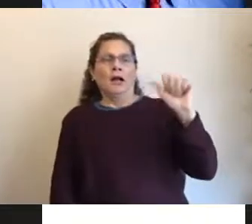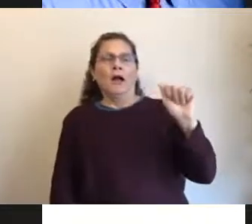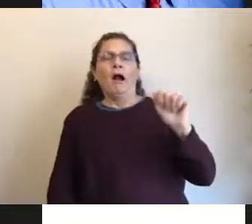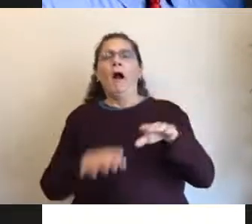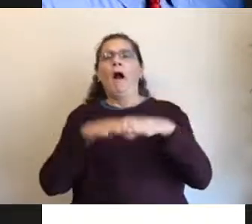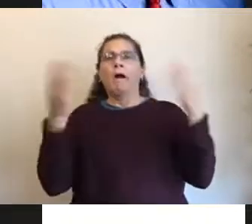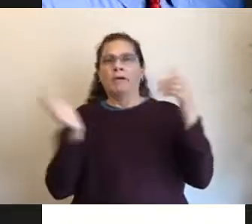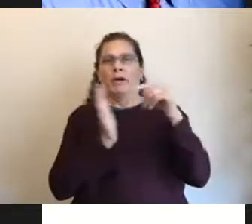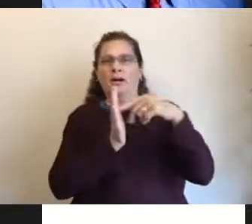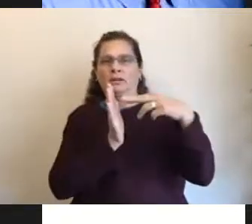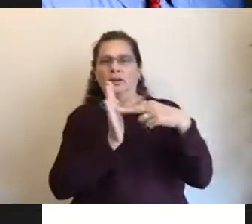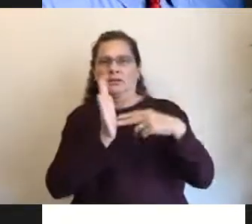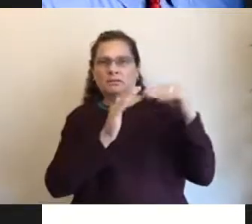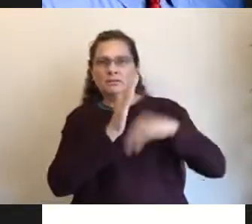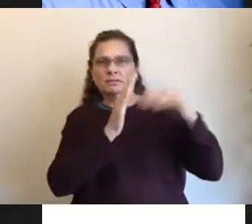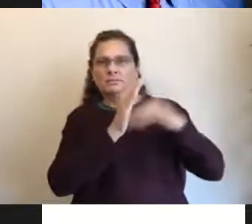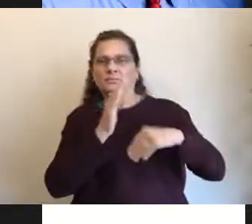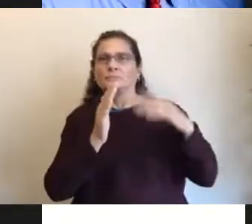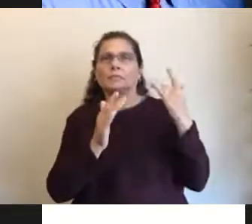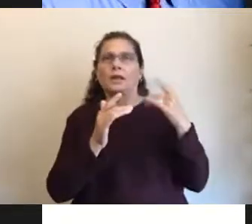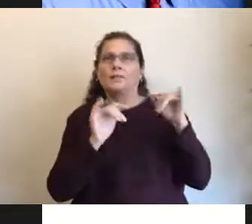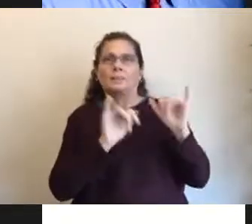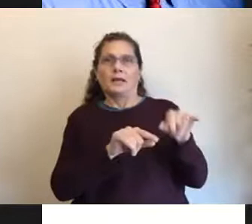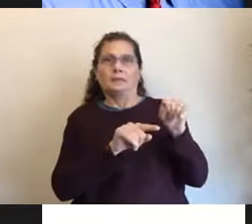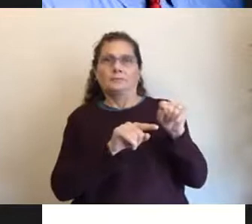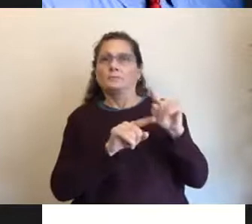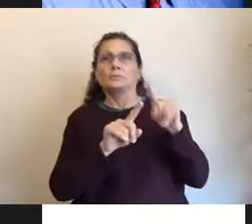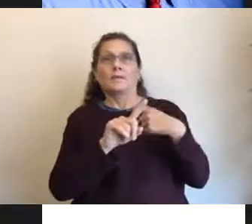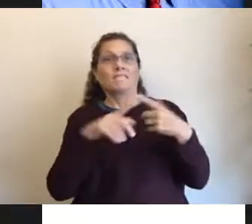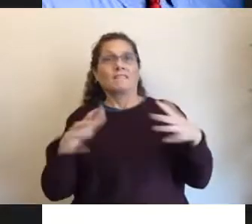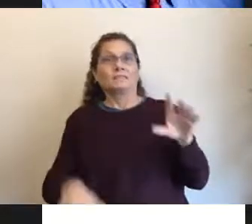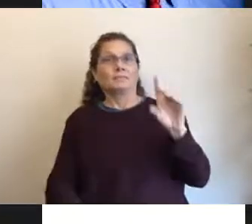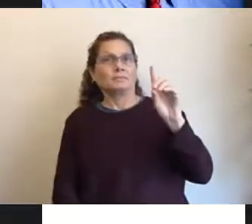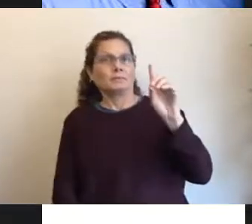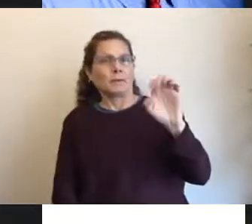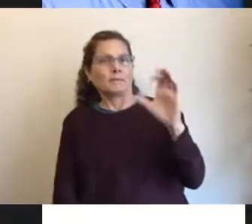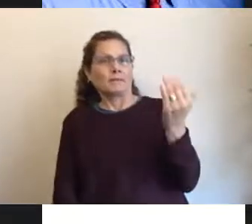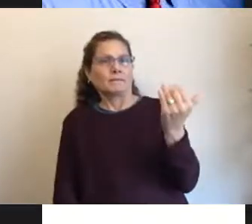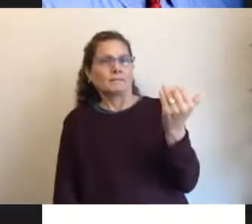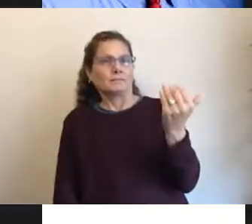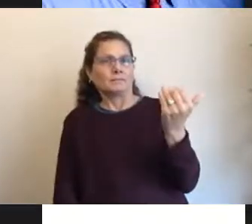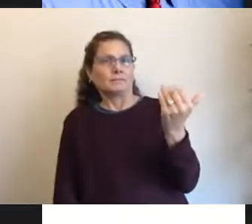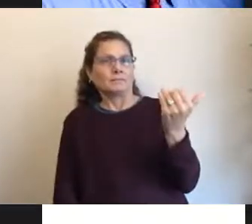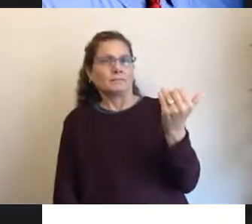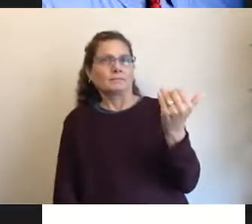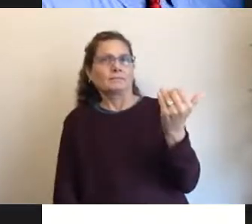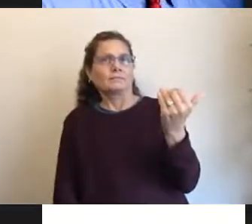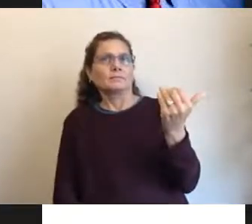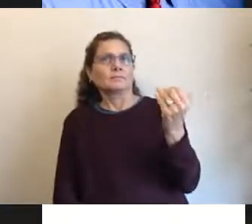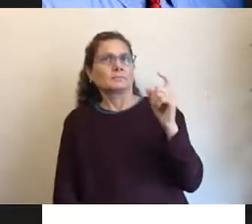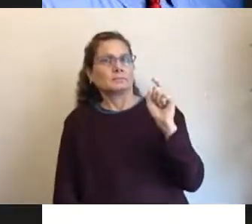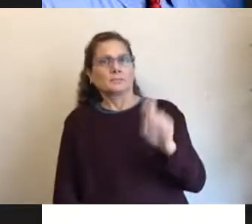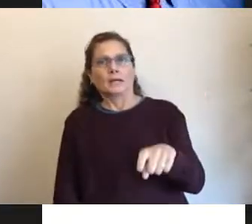December 15th. People need to sign up by the deadline for health insurance coverage in